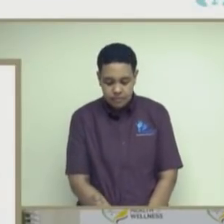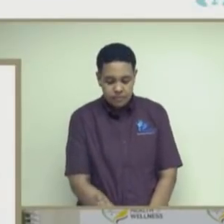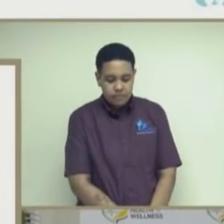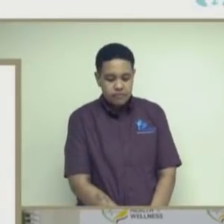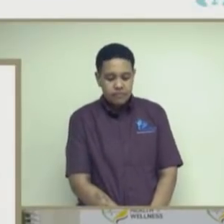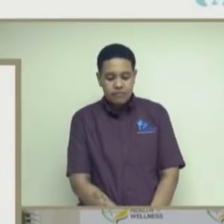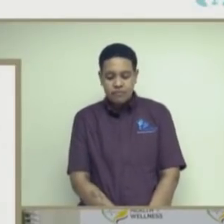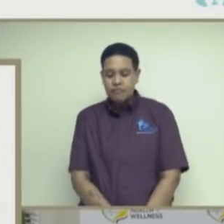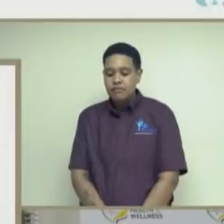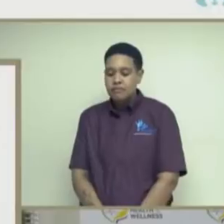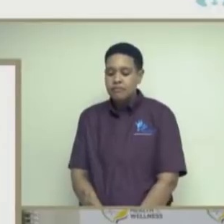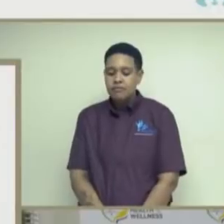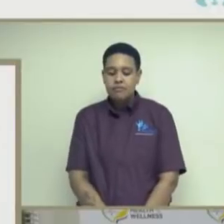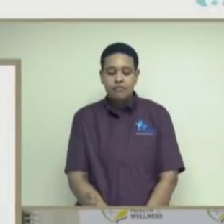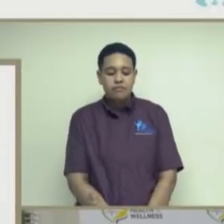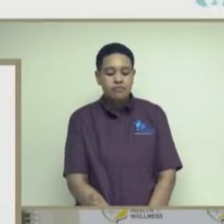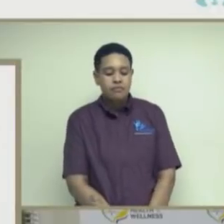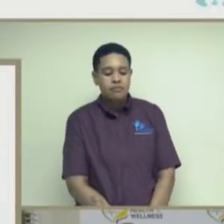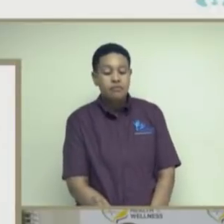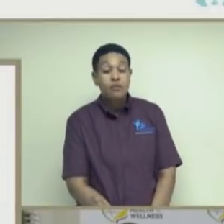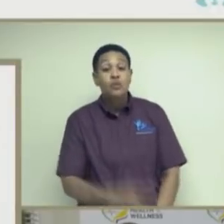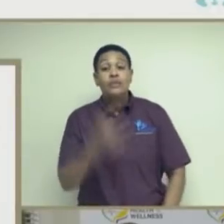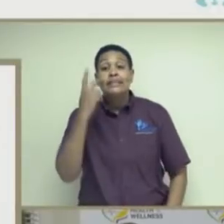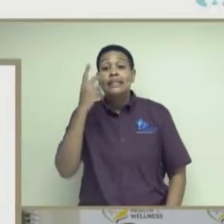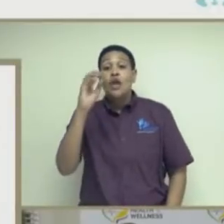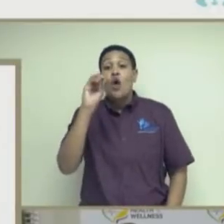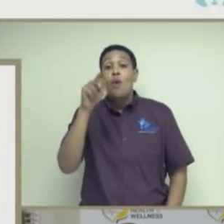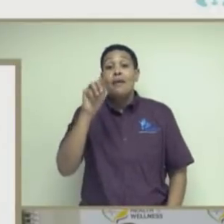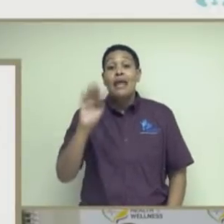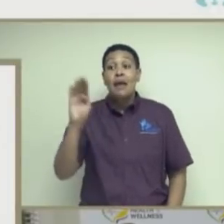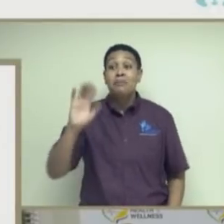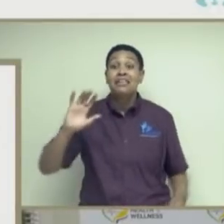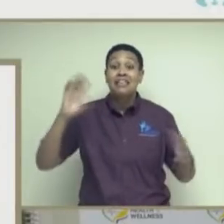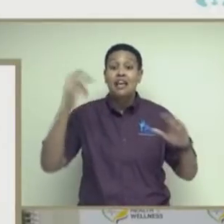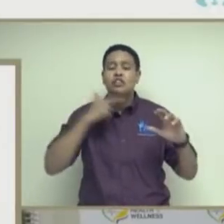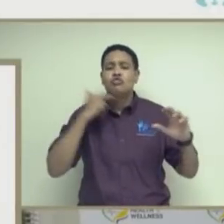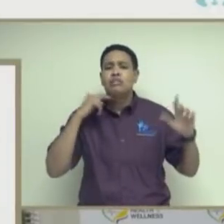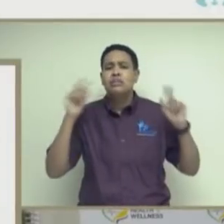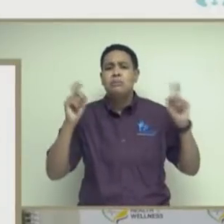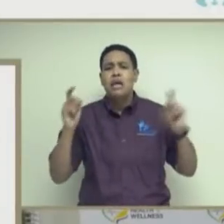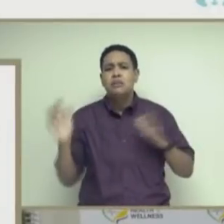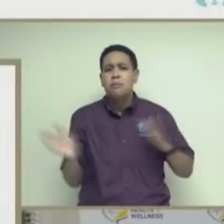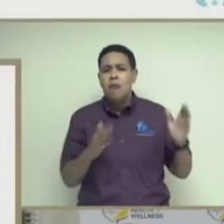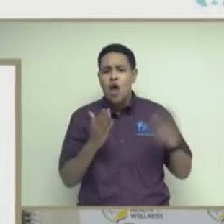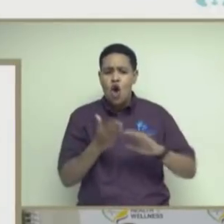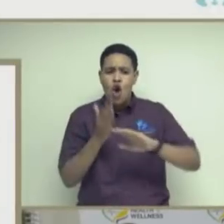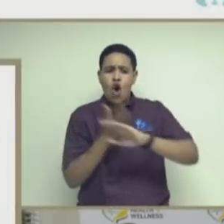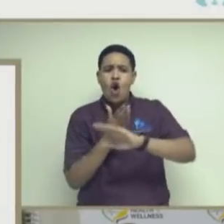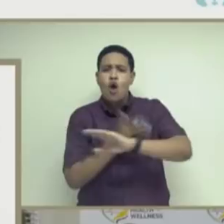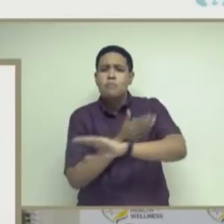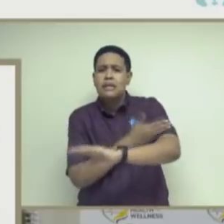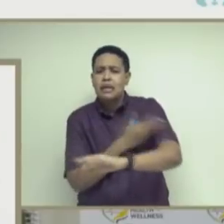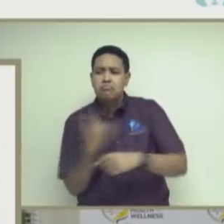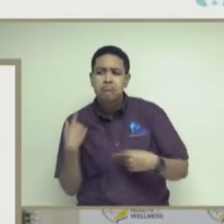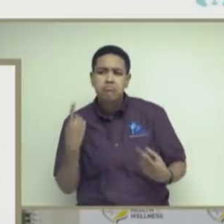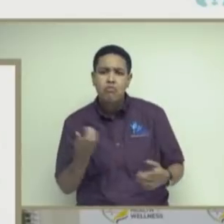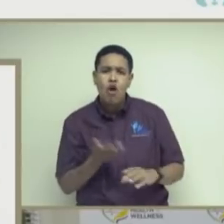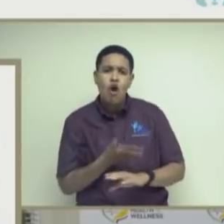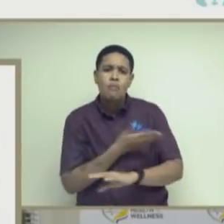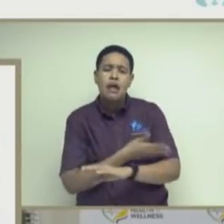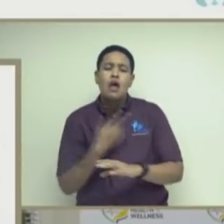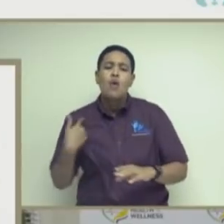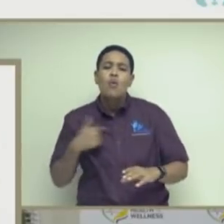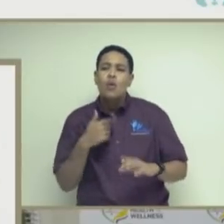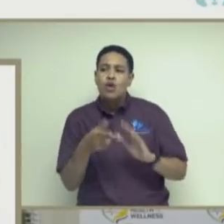have seen from the Office of the Prime Minister, the disaster risk management plans are being updated or have been updated, and we